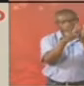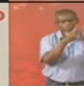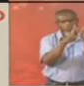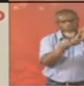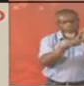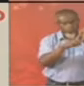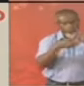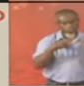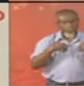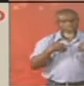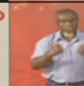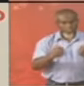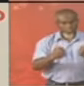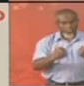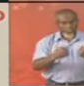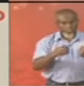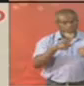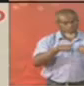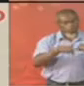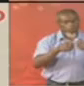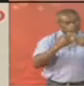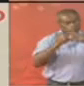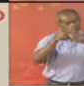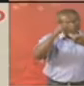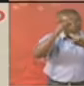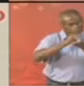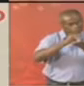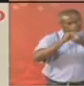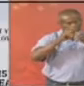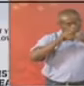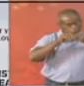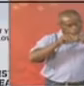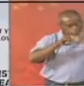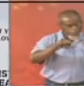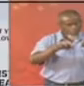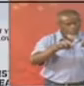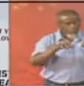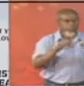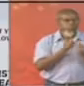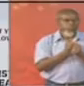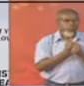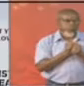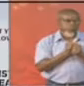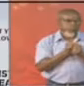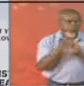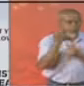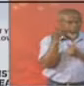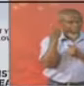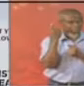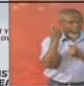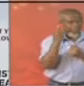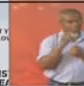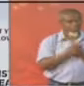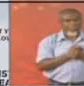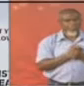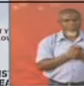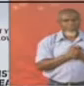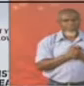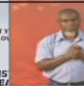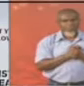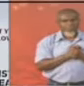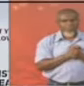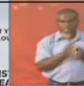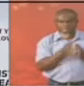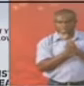risk of spread by what we're currently doing. Thank you, Dr. Hines. And I just wanted to get a sense as well from Dr. St.